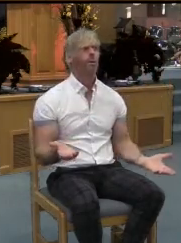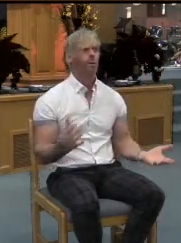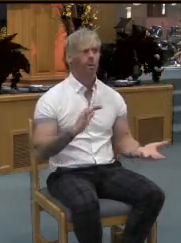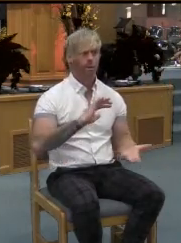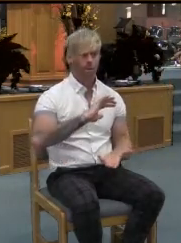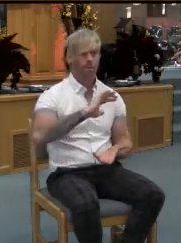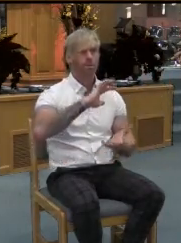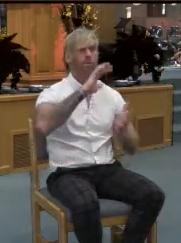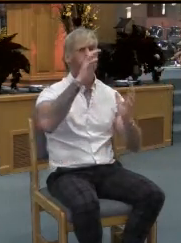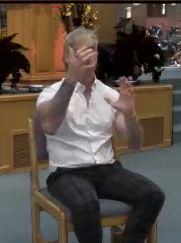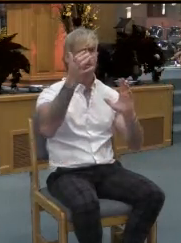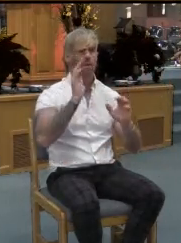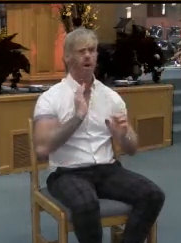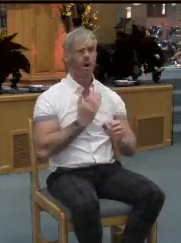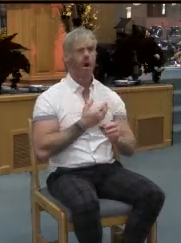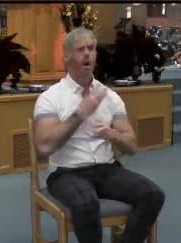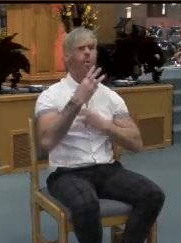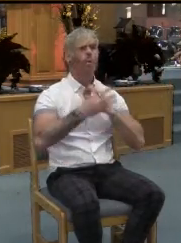And we see